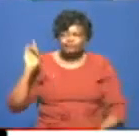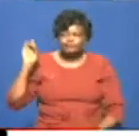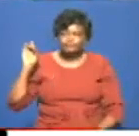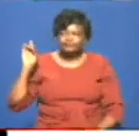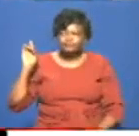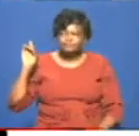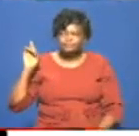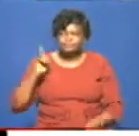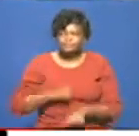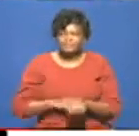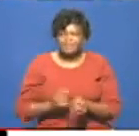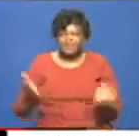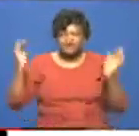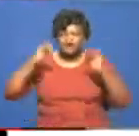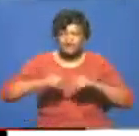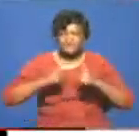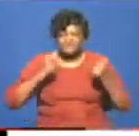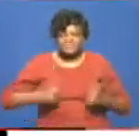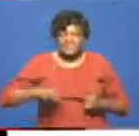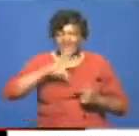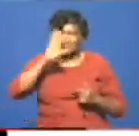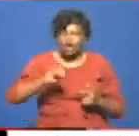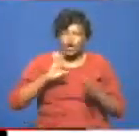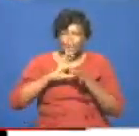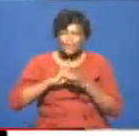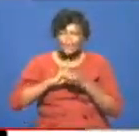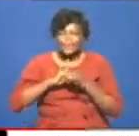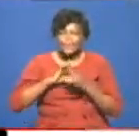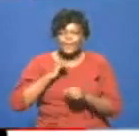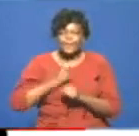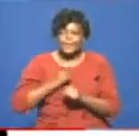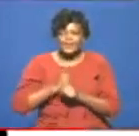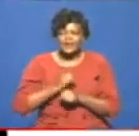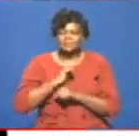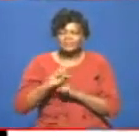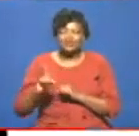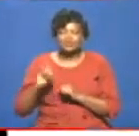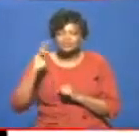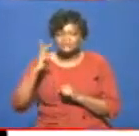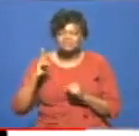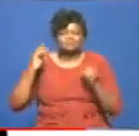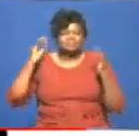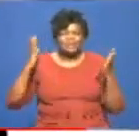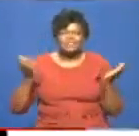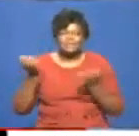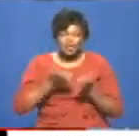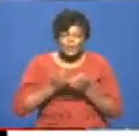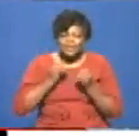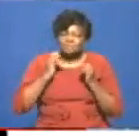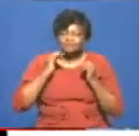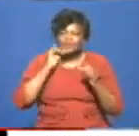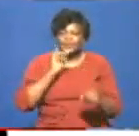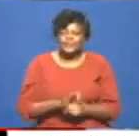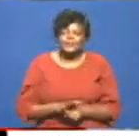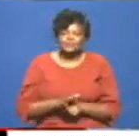During the Forum on China-Africa Cooperation held in Dakar, Senegal, the second largest economy committed to supply 1 billion